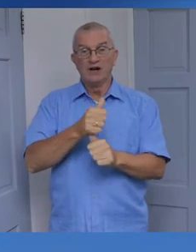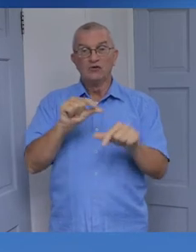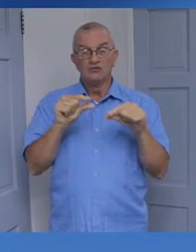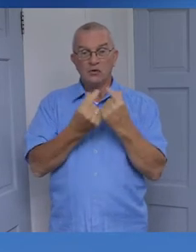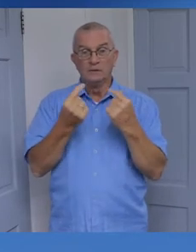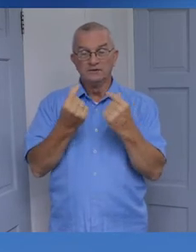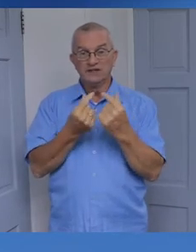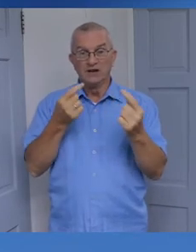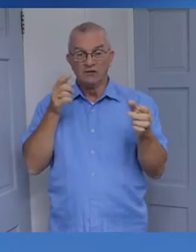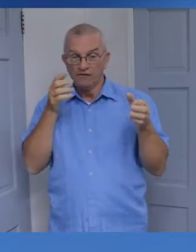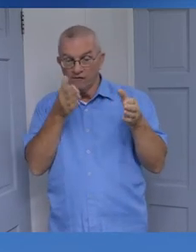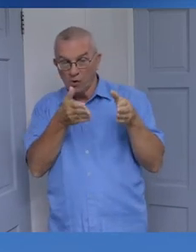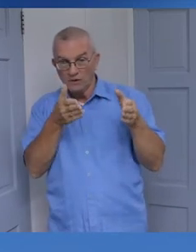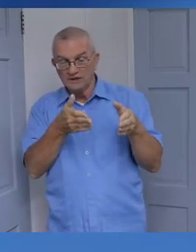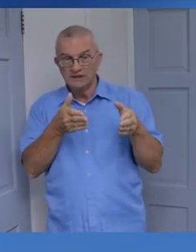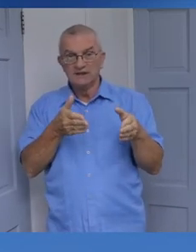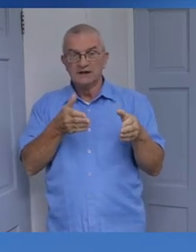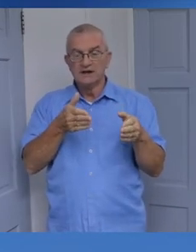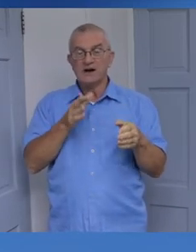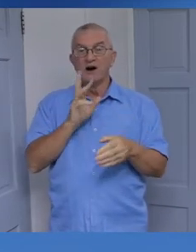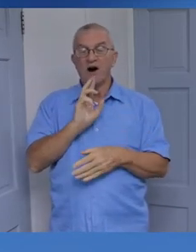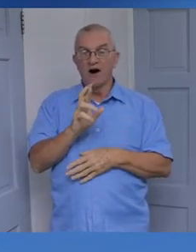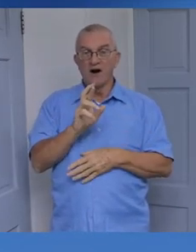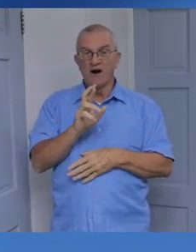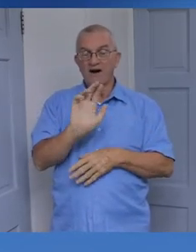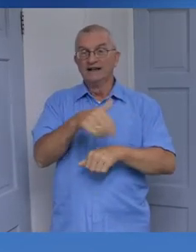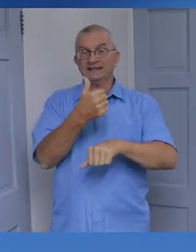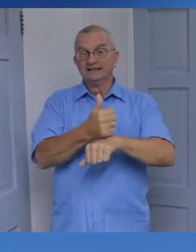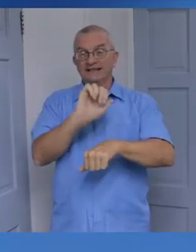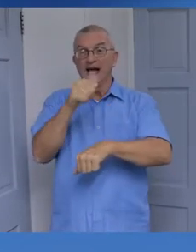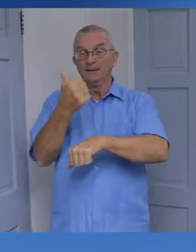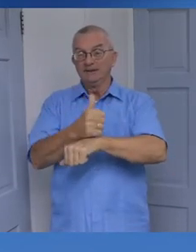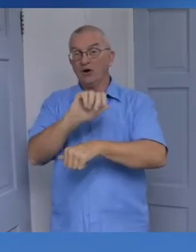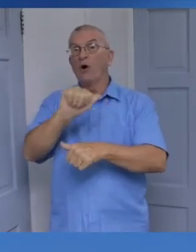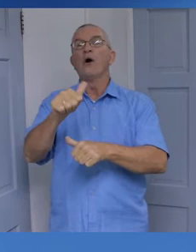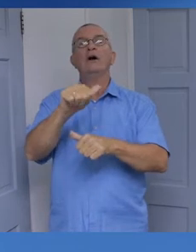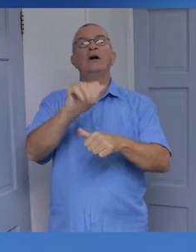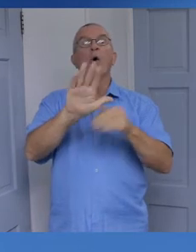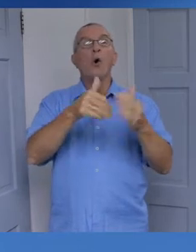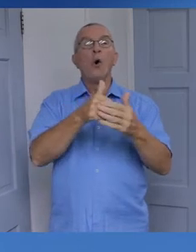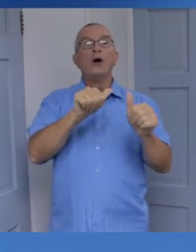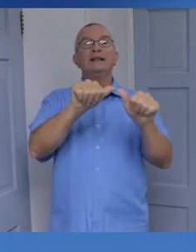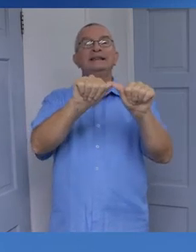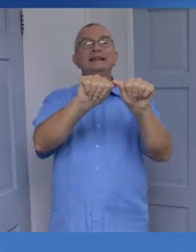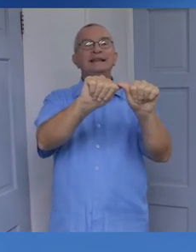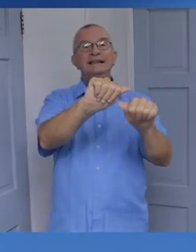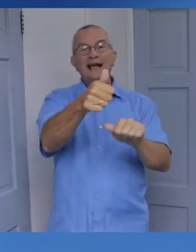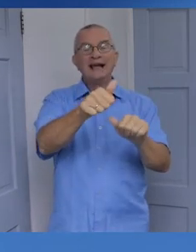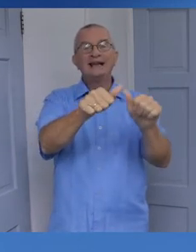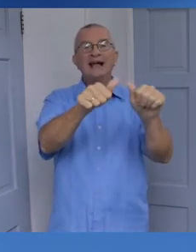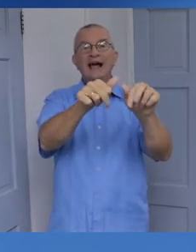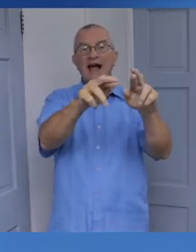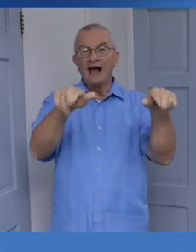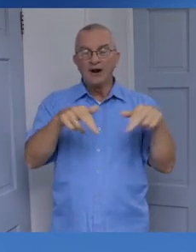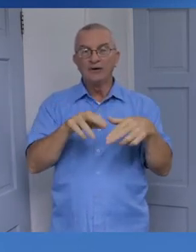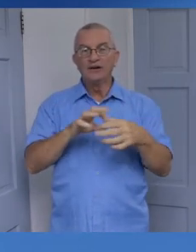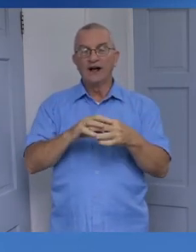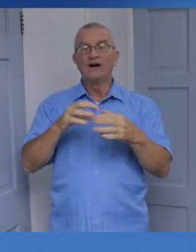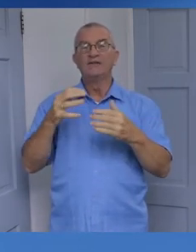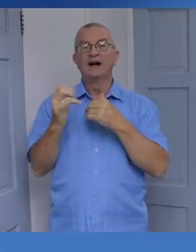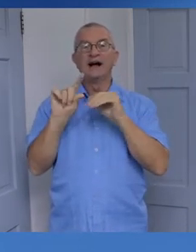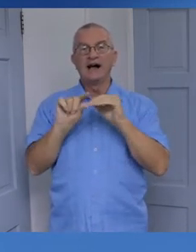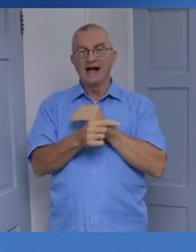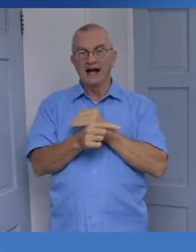are established in all 10 administrative regions of Guyana, originally led by